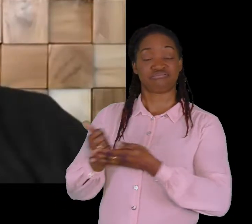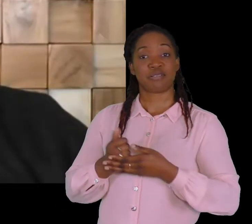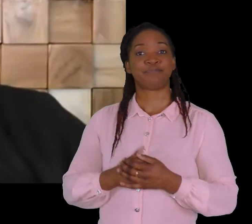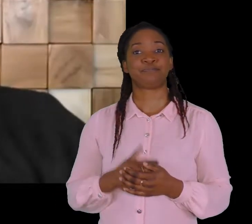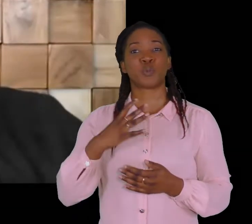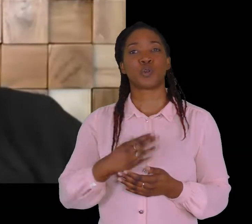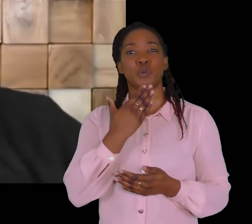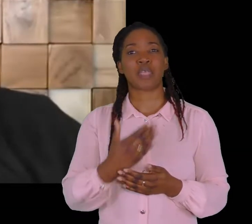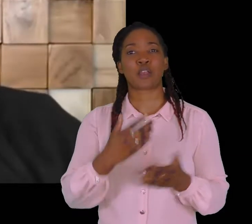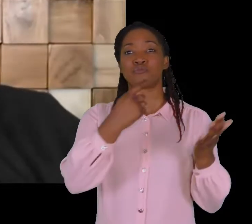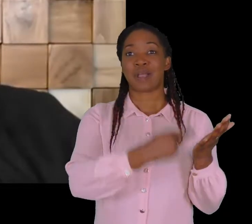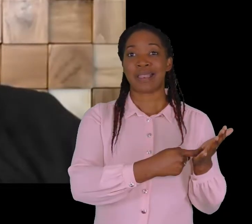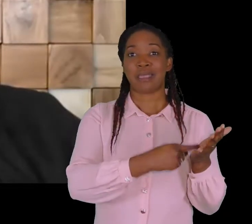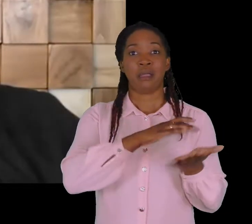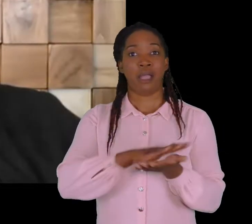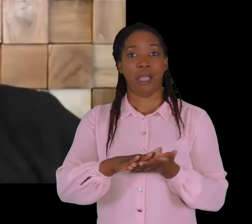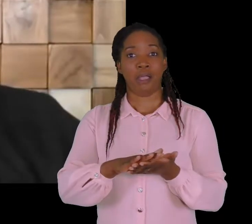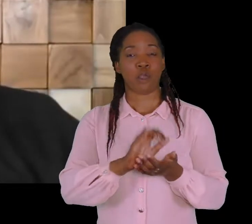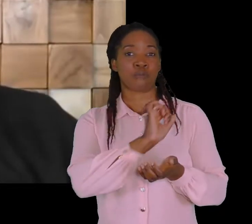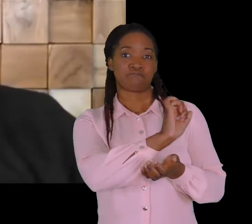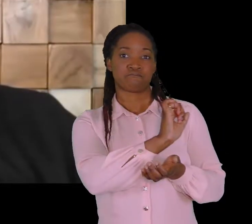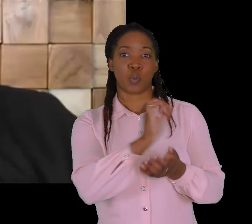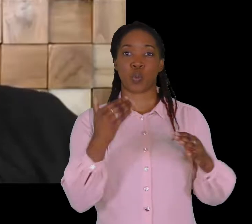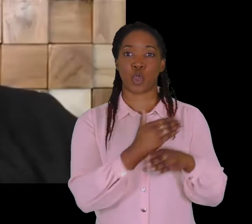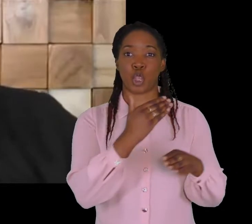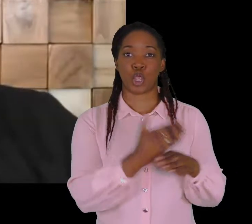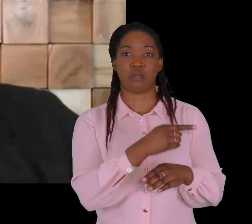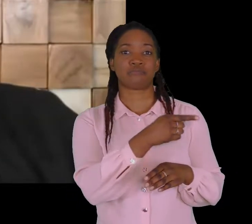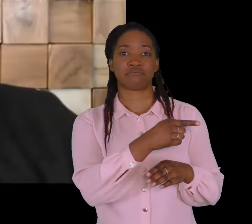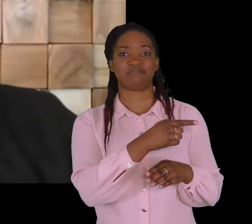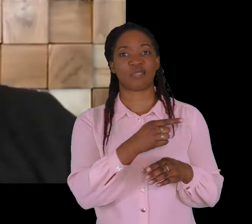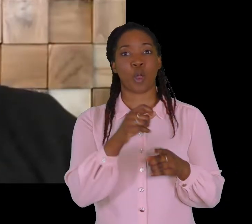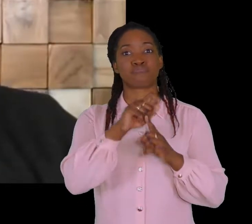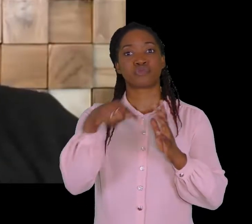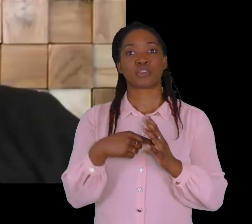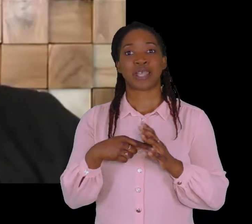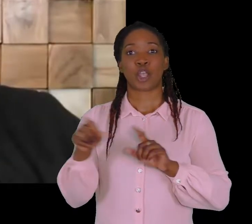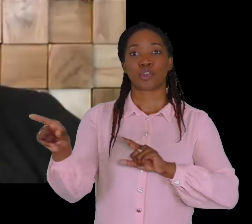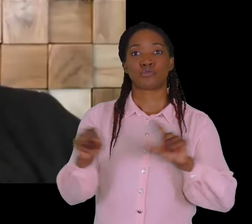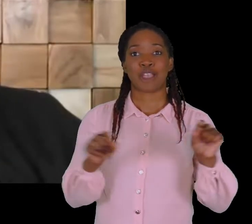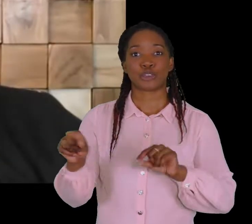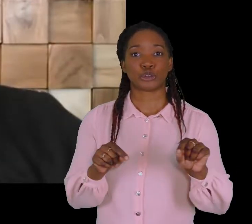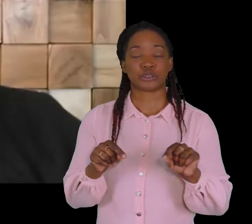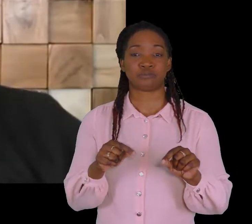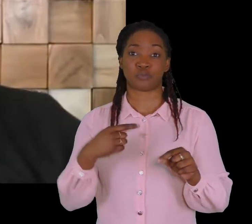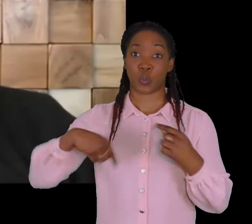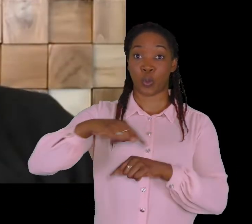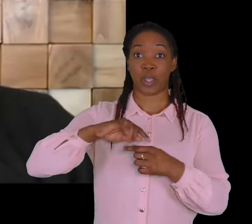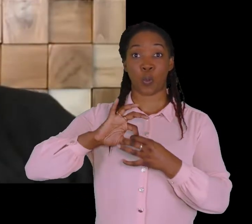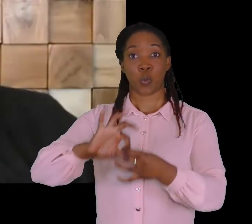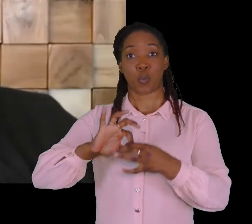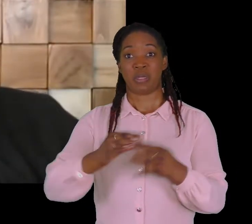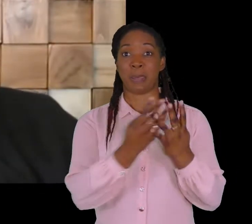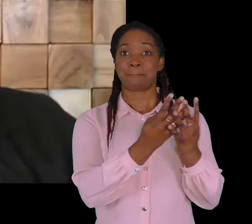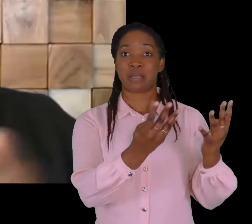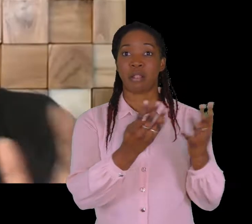team for their support. I'd also like to thank Rahila Haq for all her work with the project curation